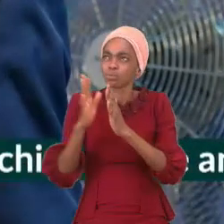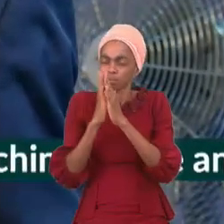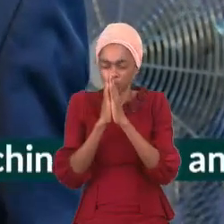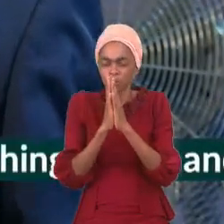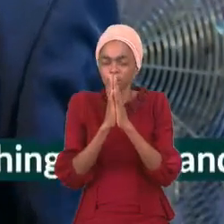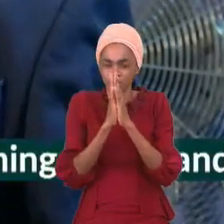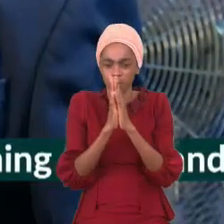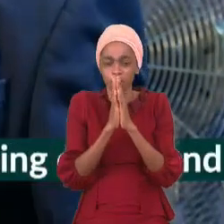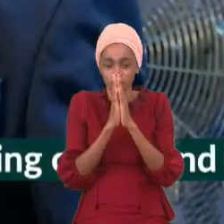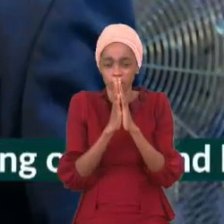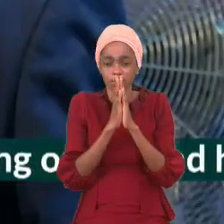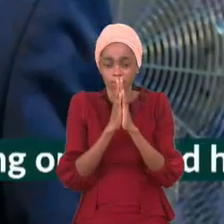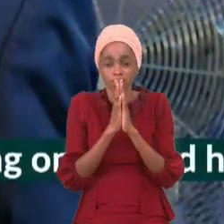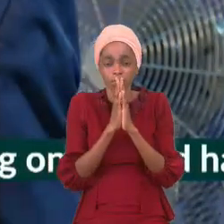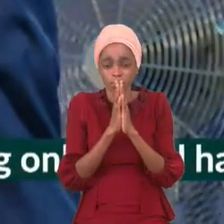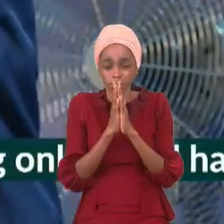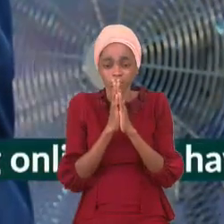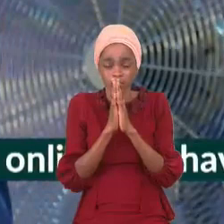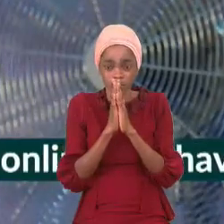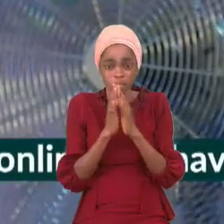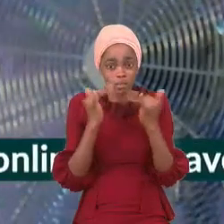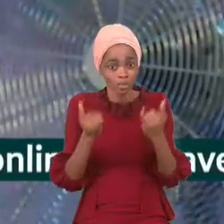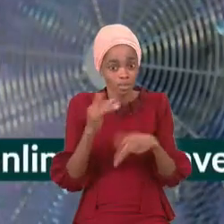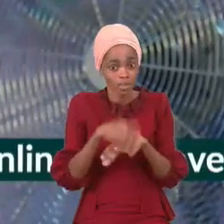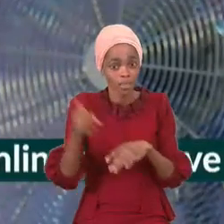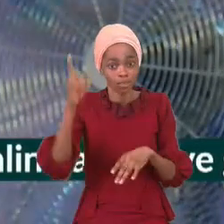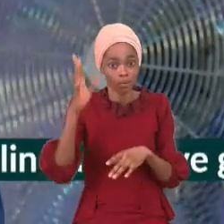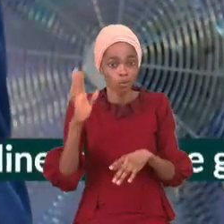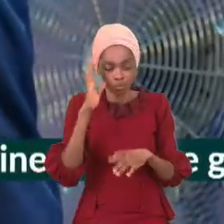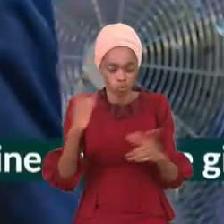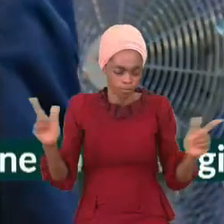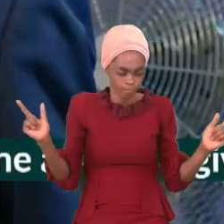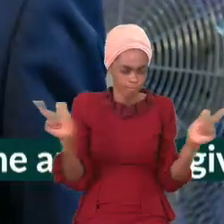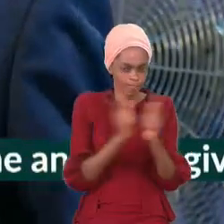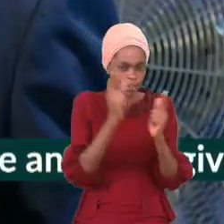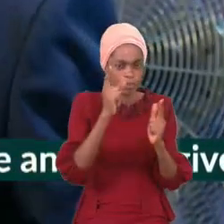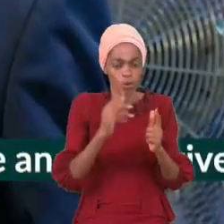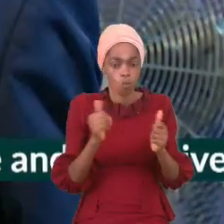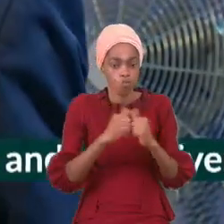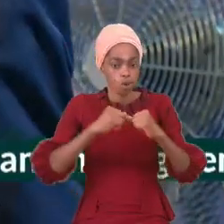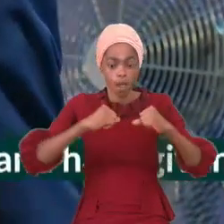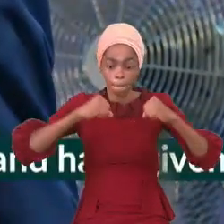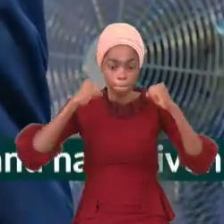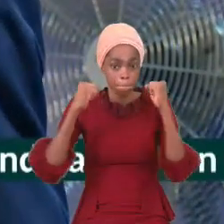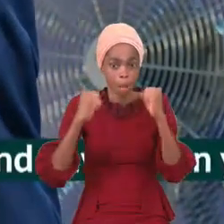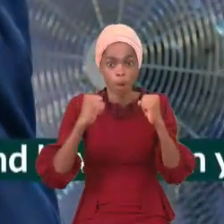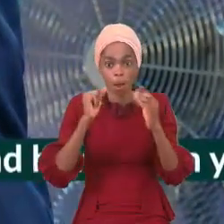Because tonight, the Lord is going to move His mighty power, the power that never